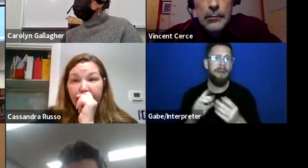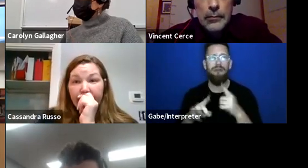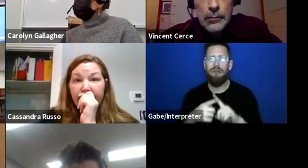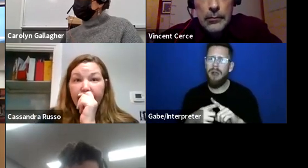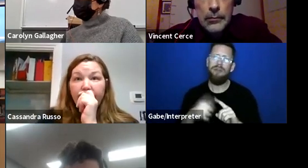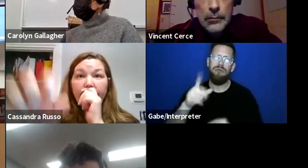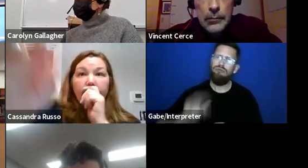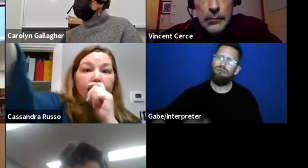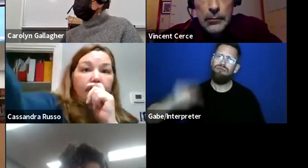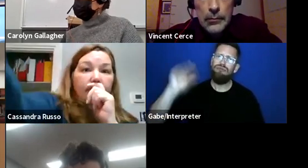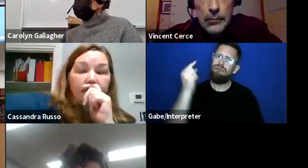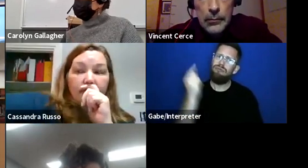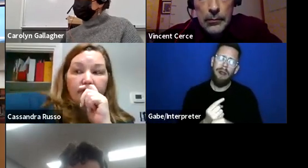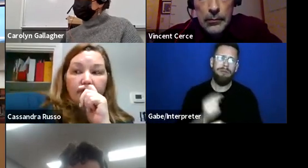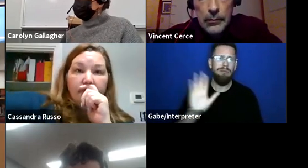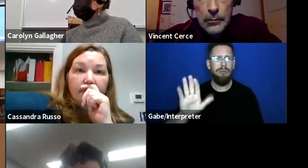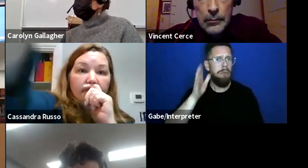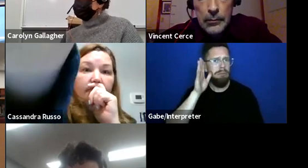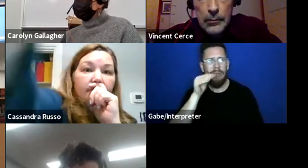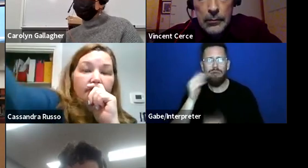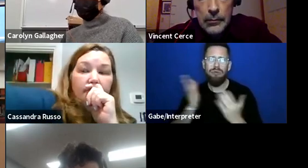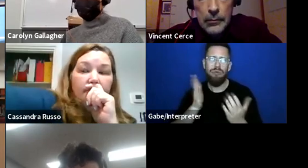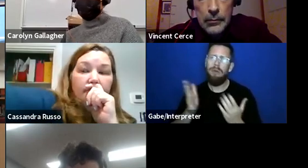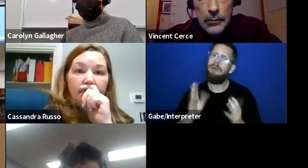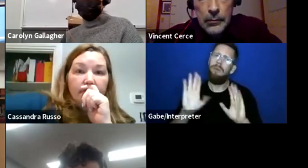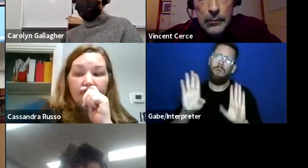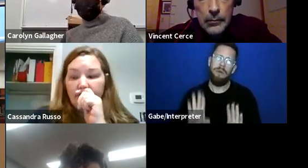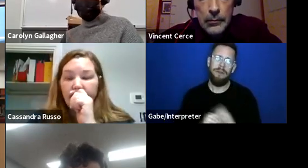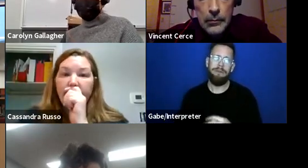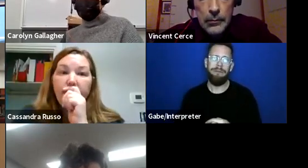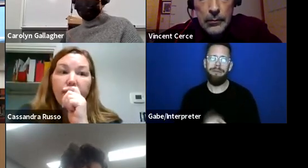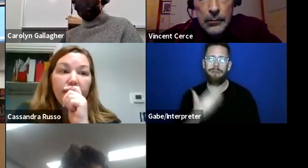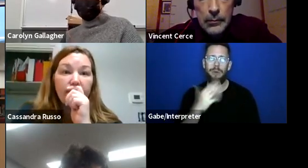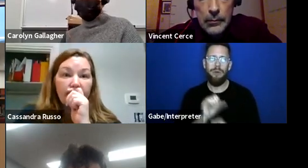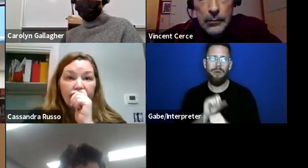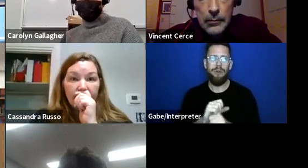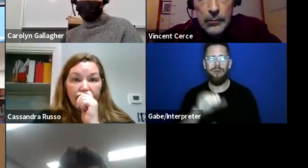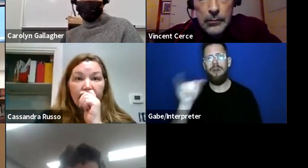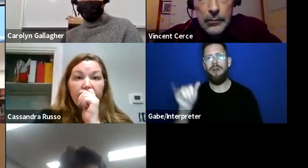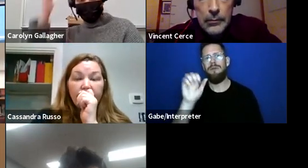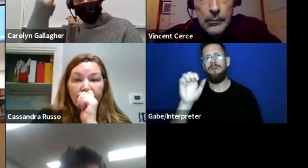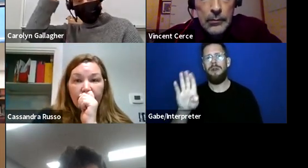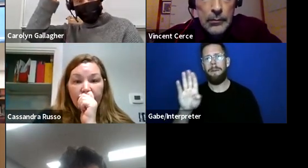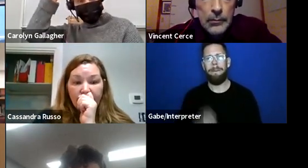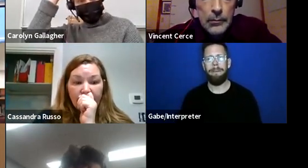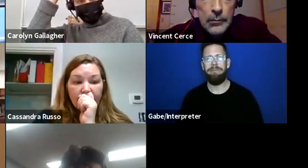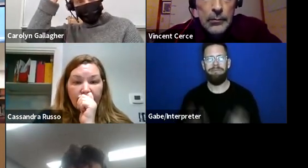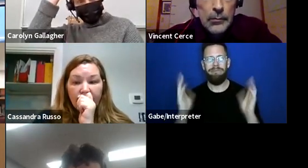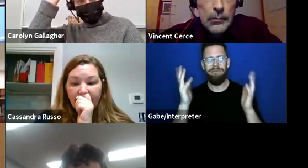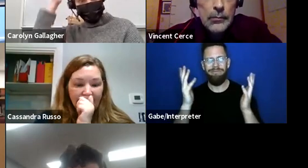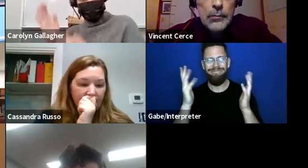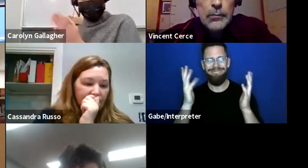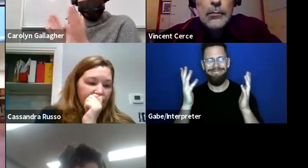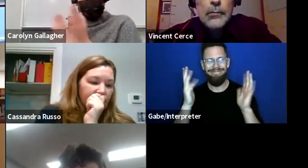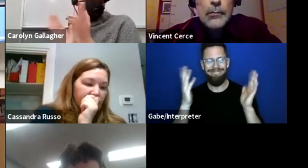raised him right. And his dedication to service to others is phenomenal. So good job, Jacob. Any other comments? Congratulations. Yes.